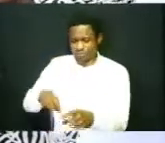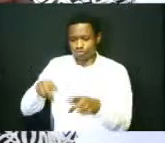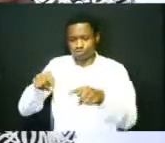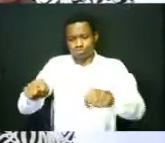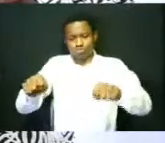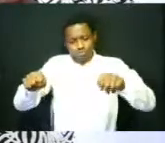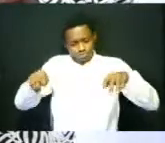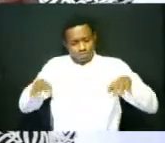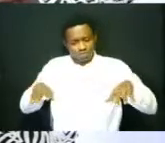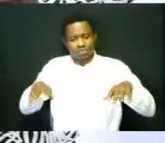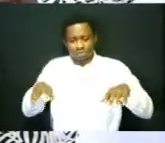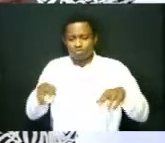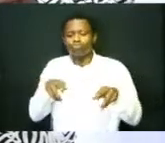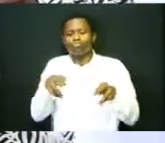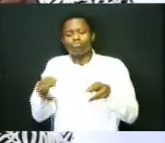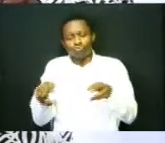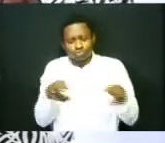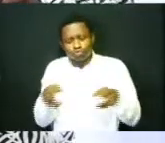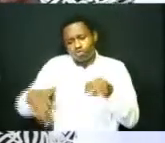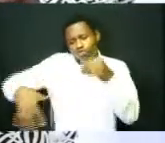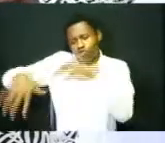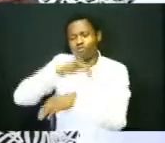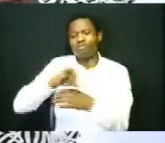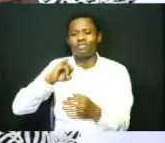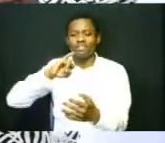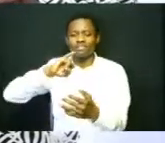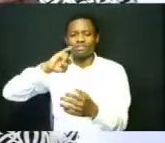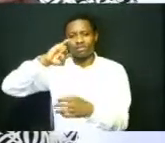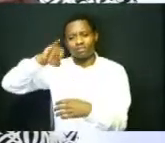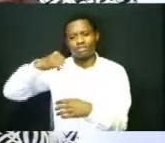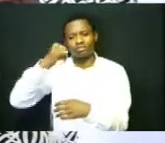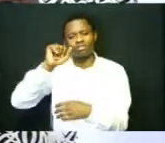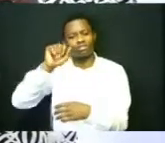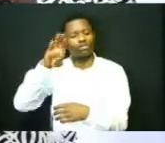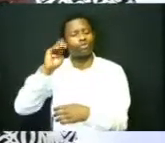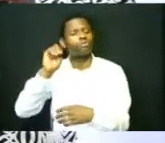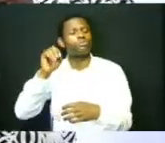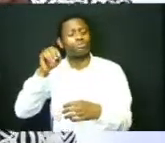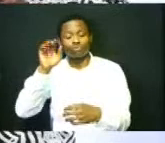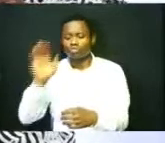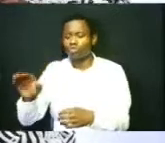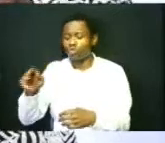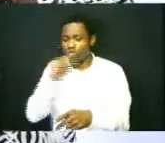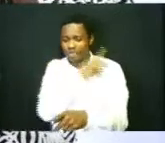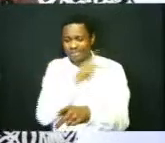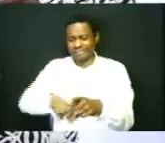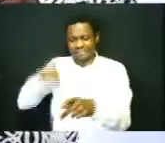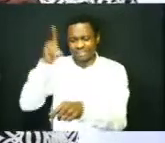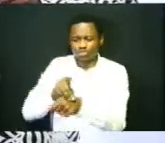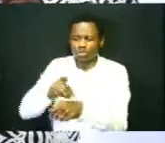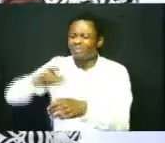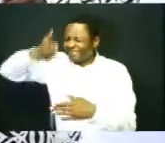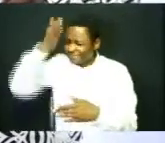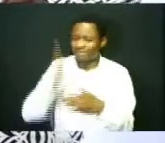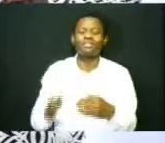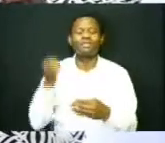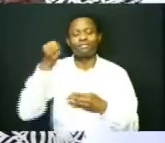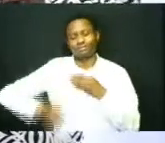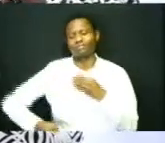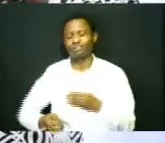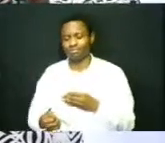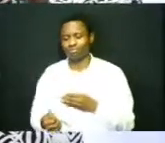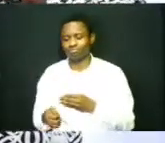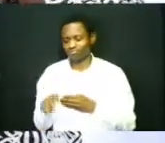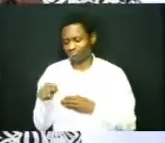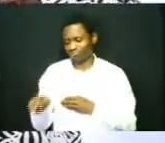house of Jacob forever, and of his kingdom there will be no end. Ne Awurade Nyankopɔn de n'agya David ahennwa ɛbɛma